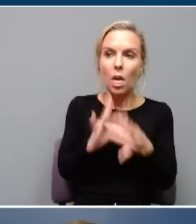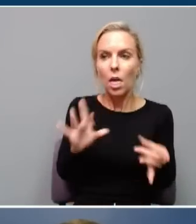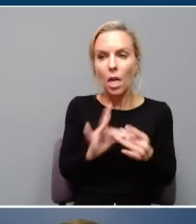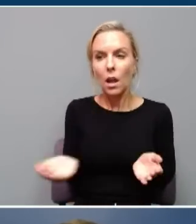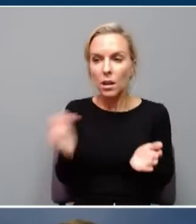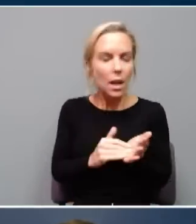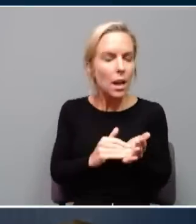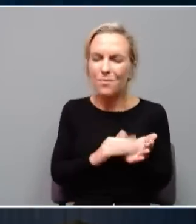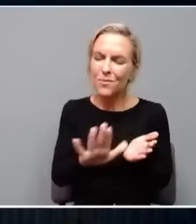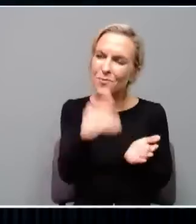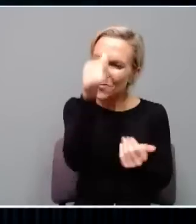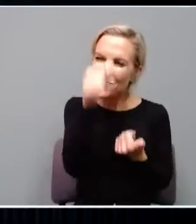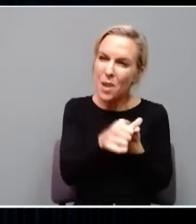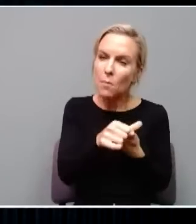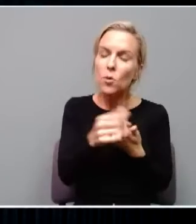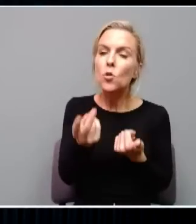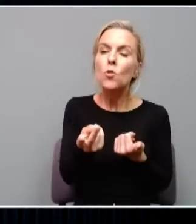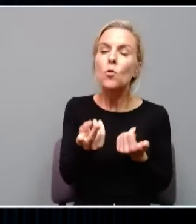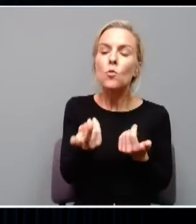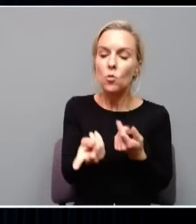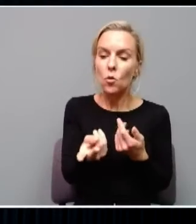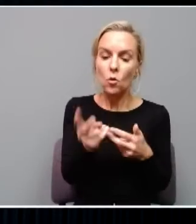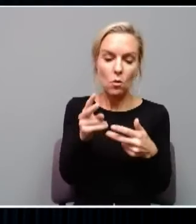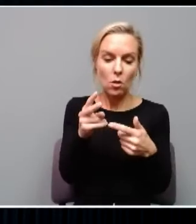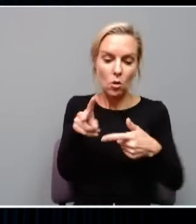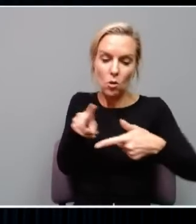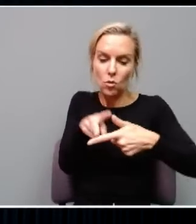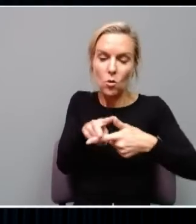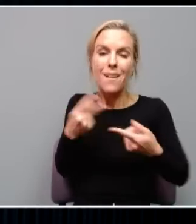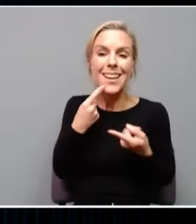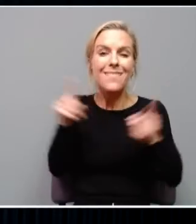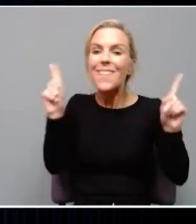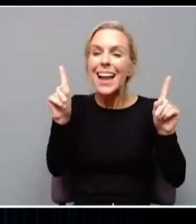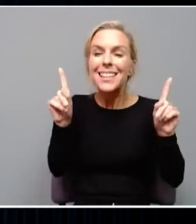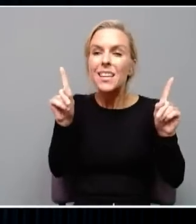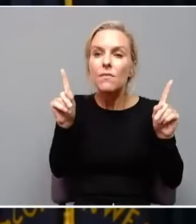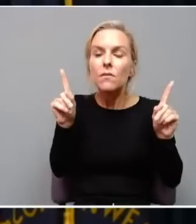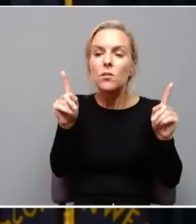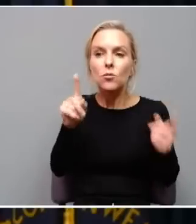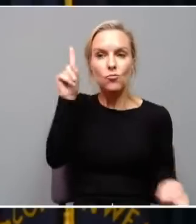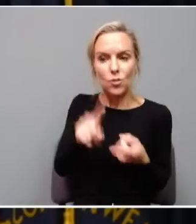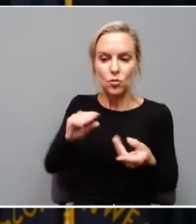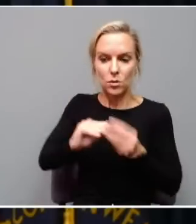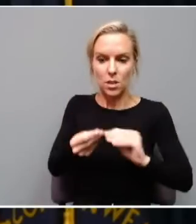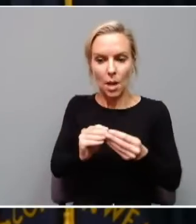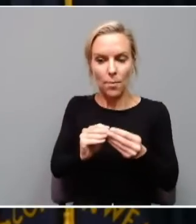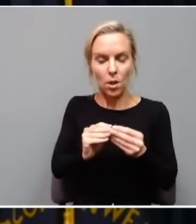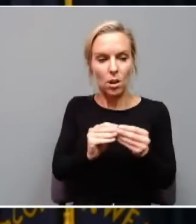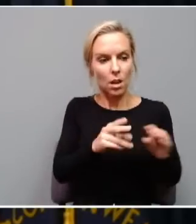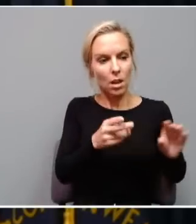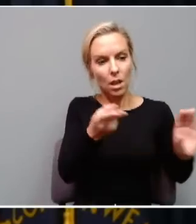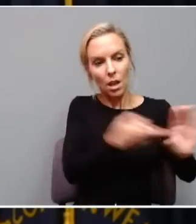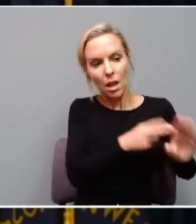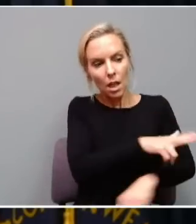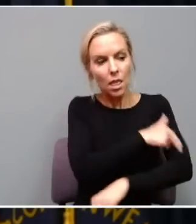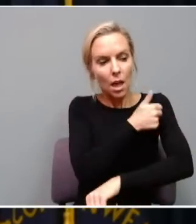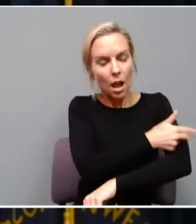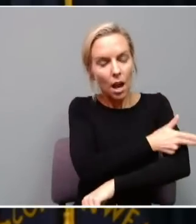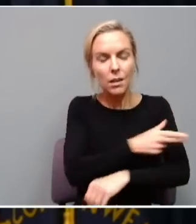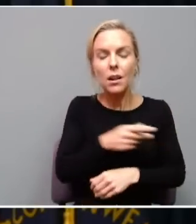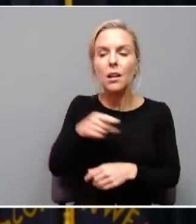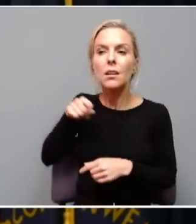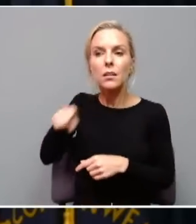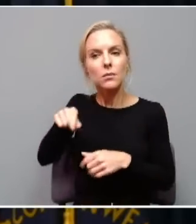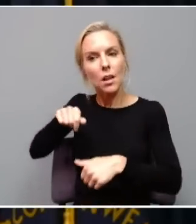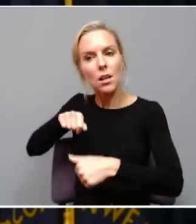two most effective ways to reduce the number of people coming into the hospital, and thus the most effective way to address